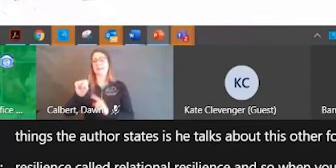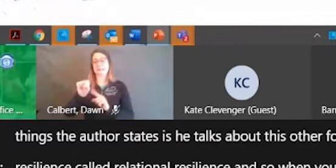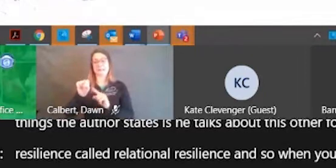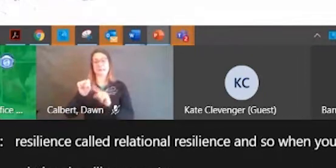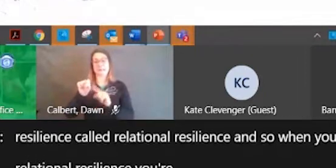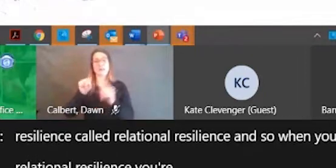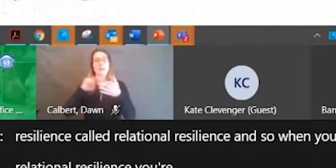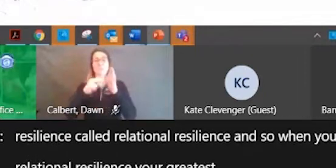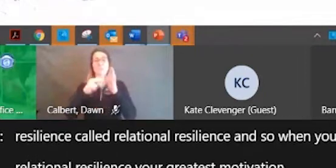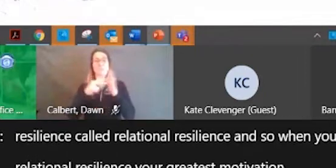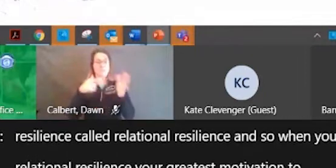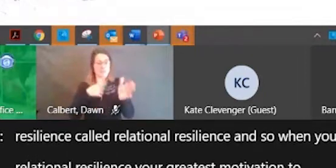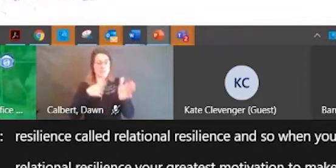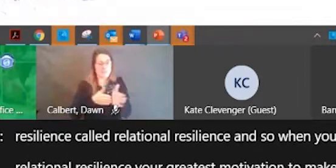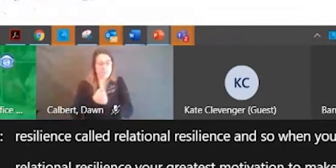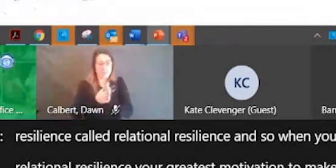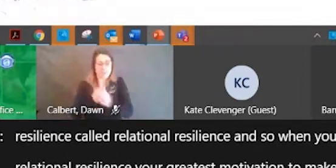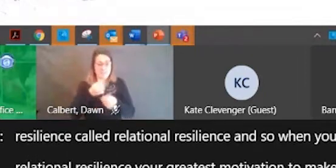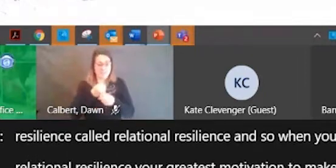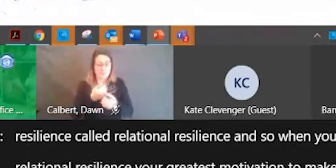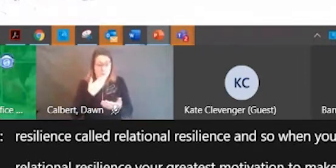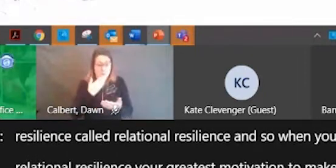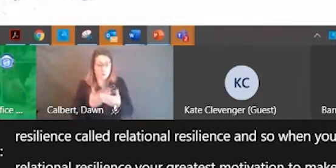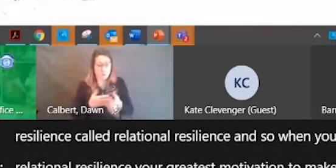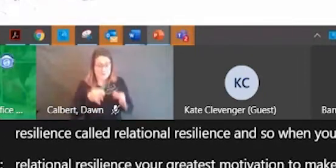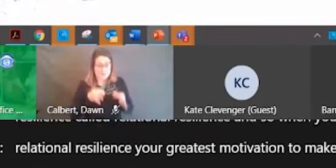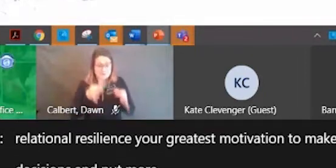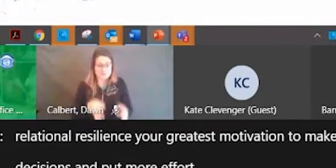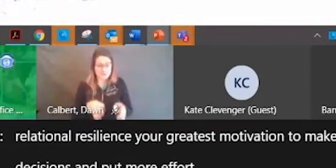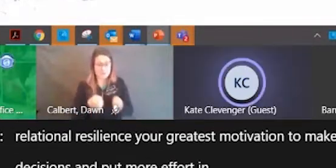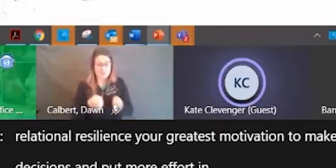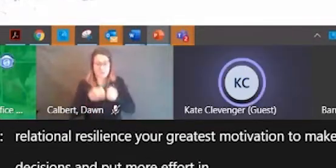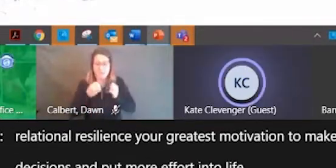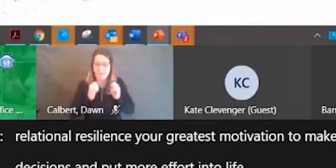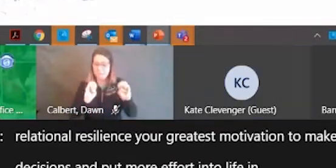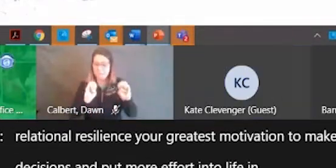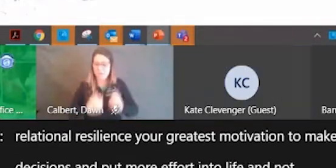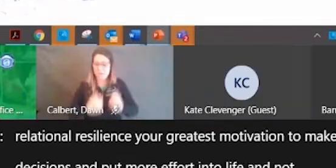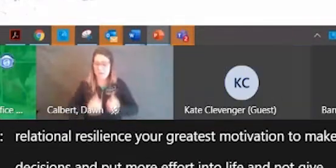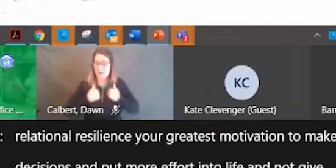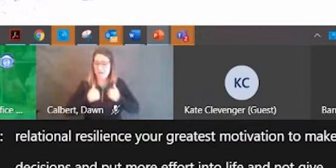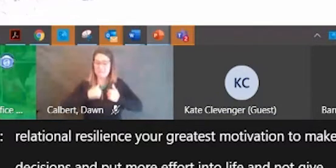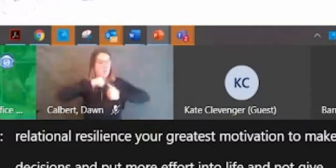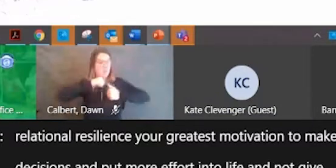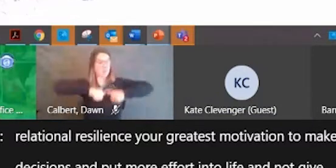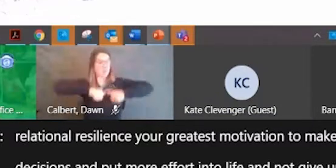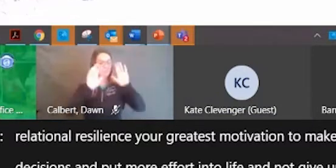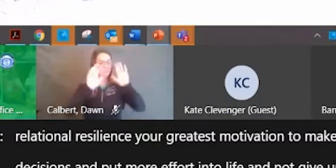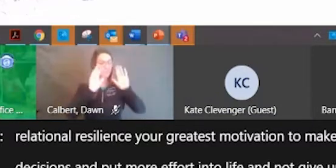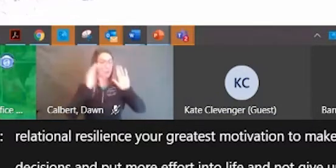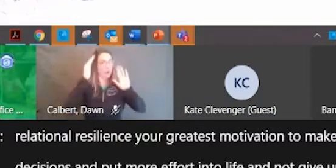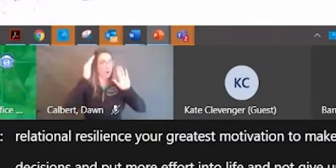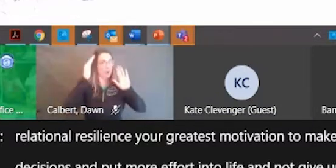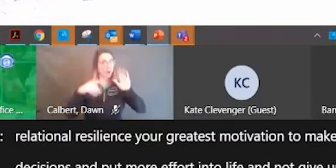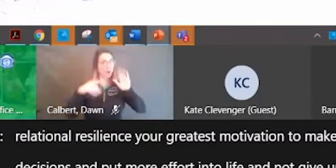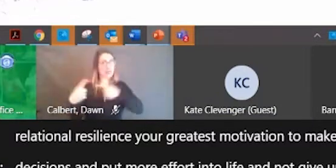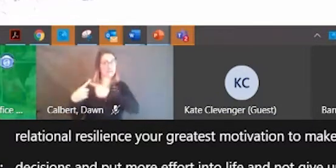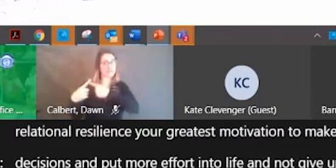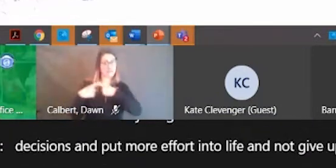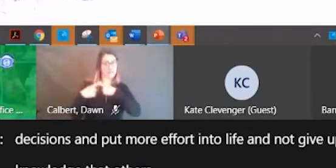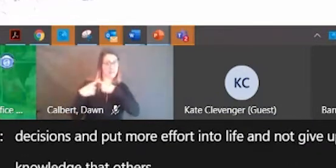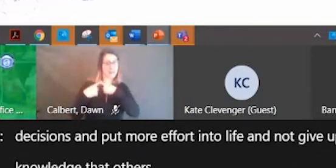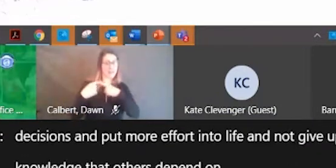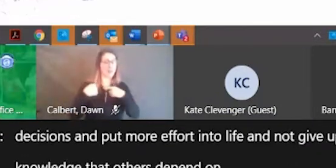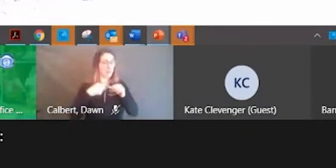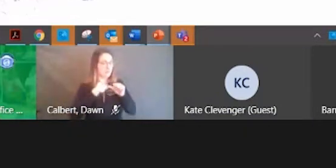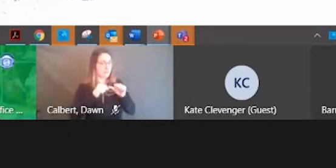greatest motivation to make good decisions and put more effort into life and not give up is the knowledge that others depend on you. And one thing that we